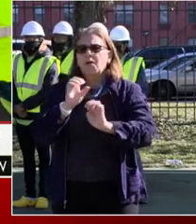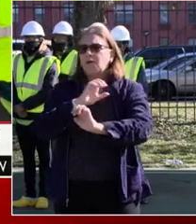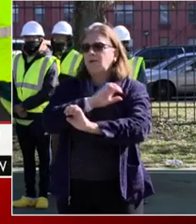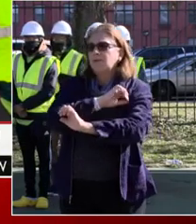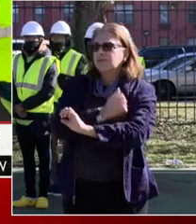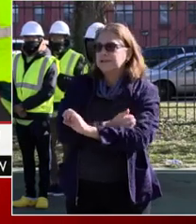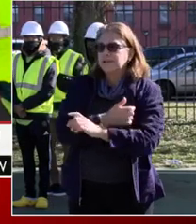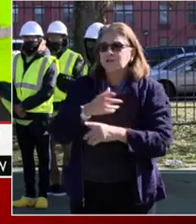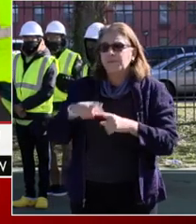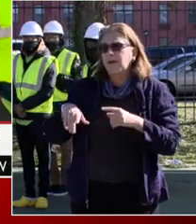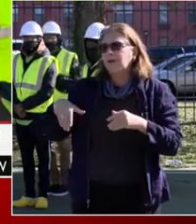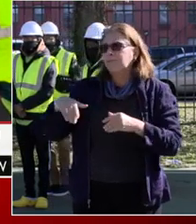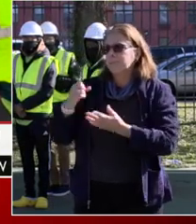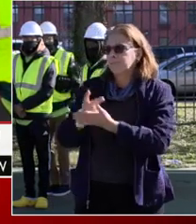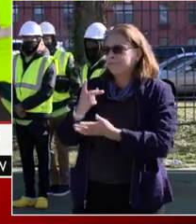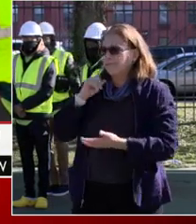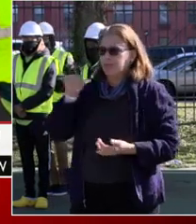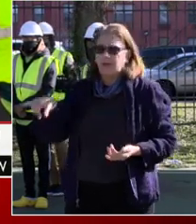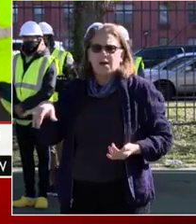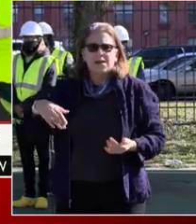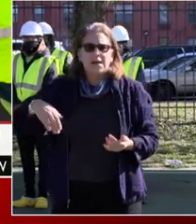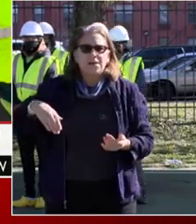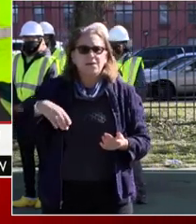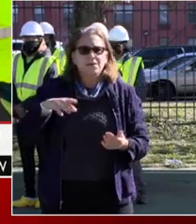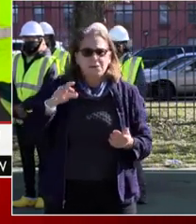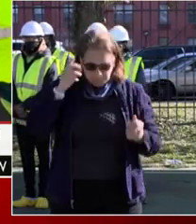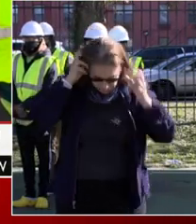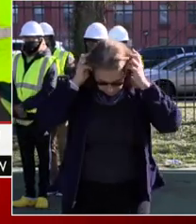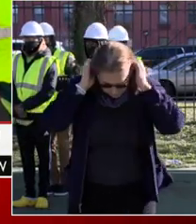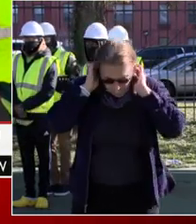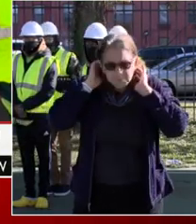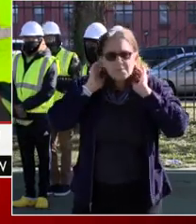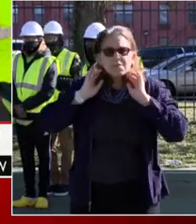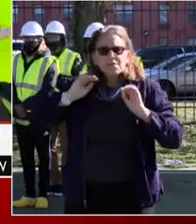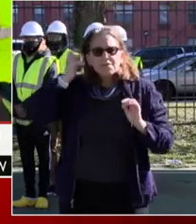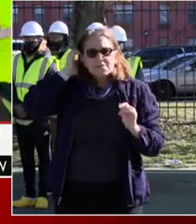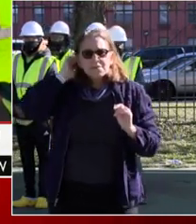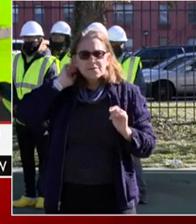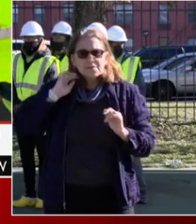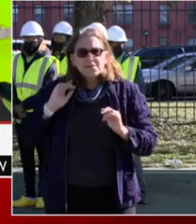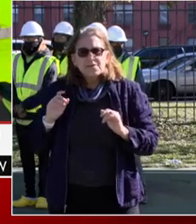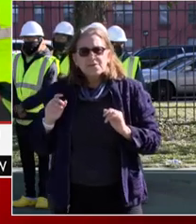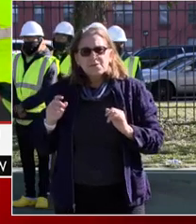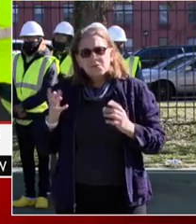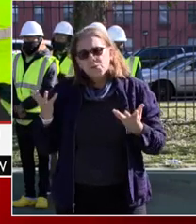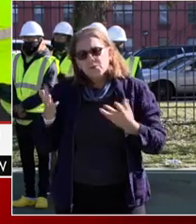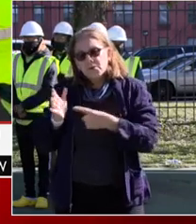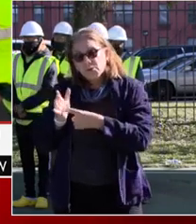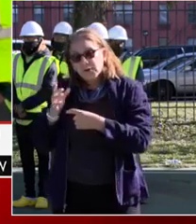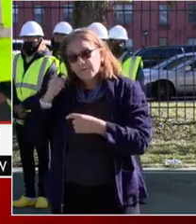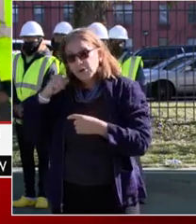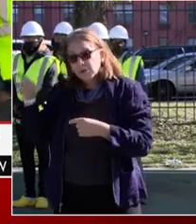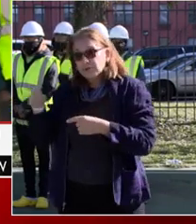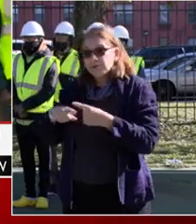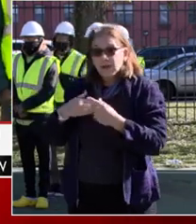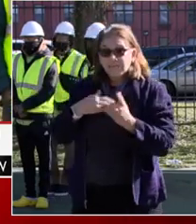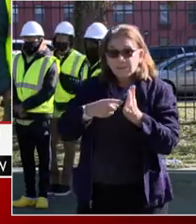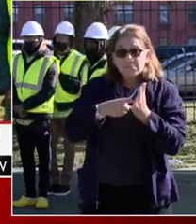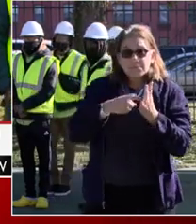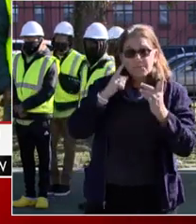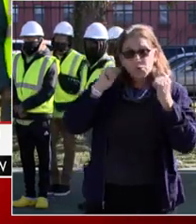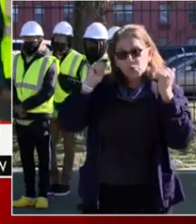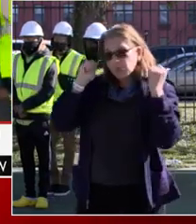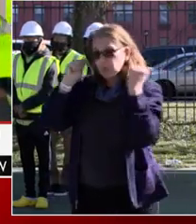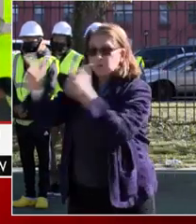would it take for you to want to mandate it for D.C. school students? We have mandated for some of our